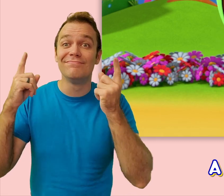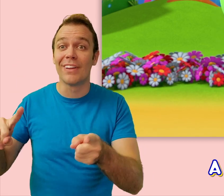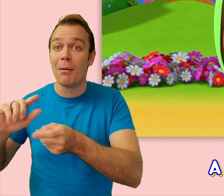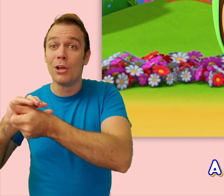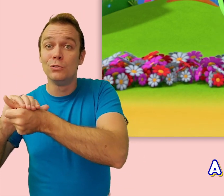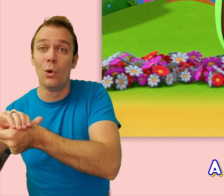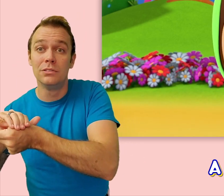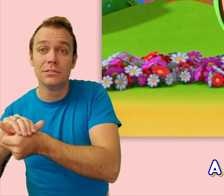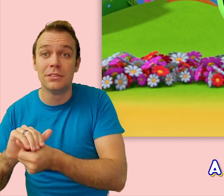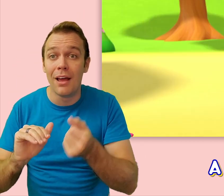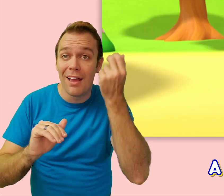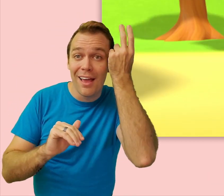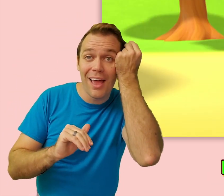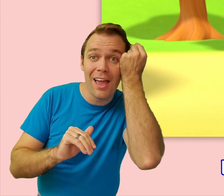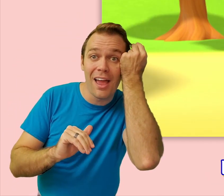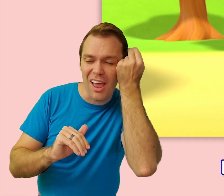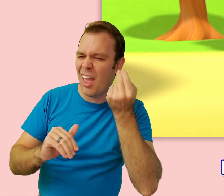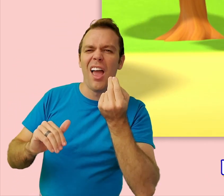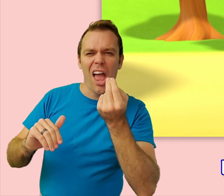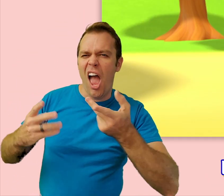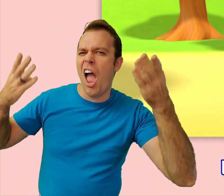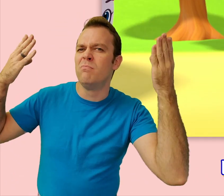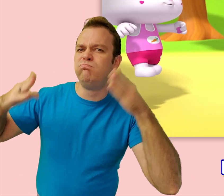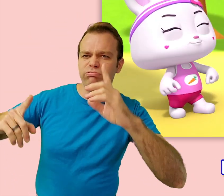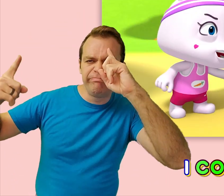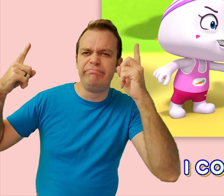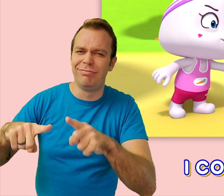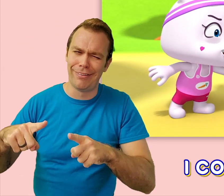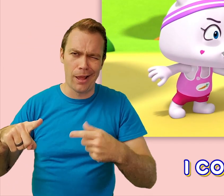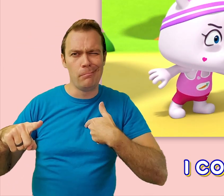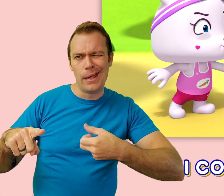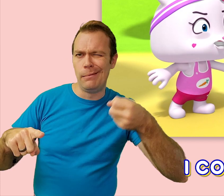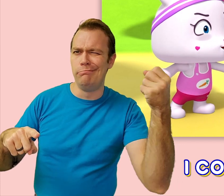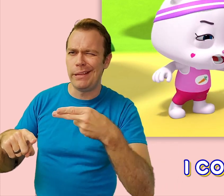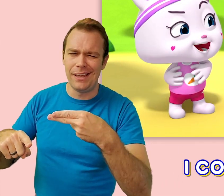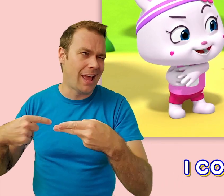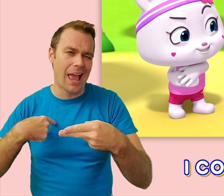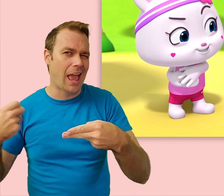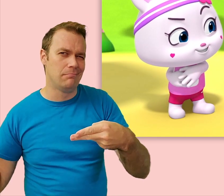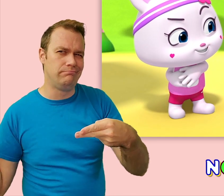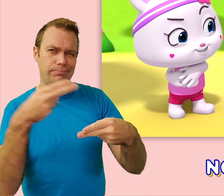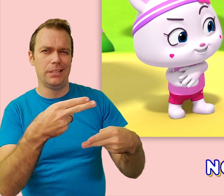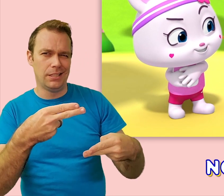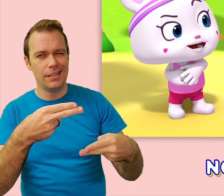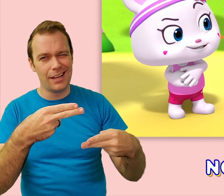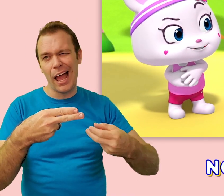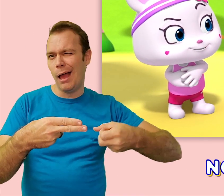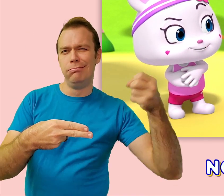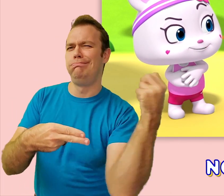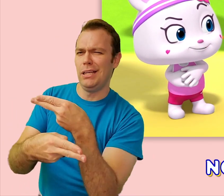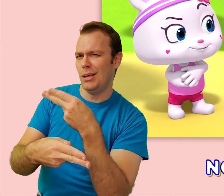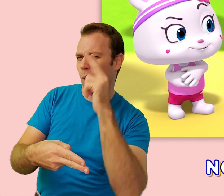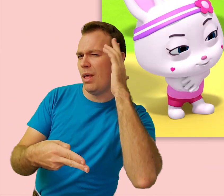A tortoise and a hare made a bet one day. I could beat you in a race. Not a chance,